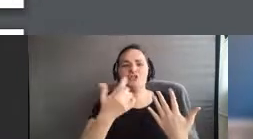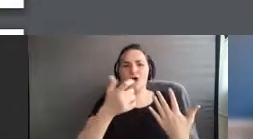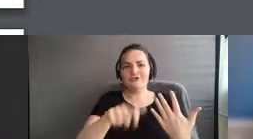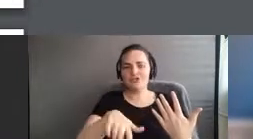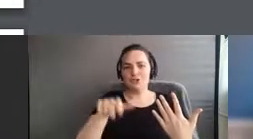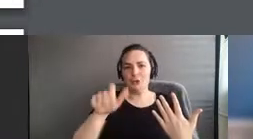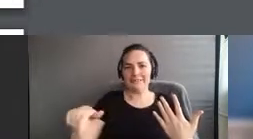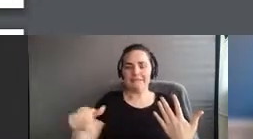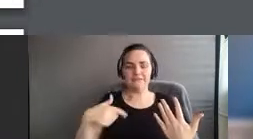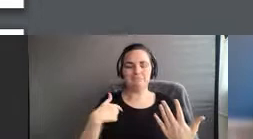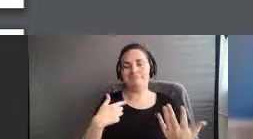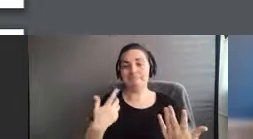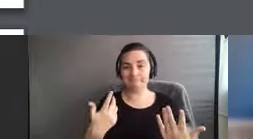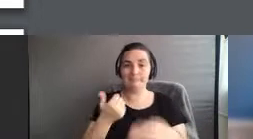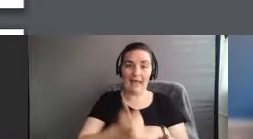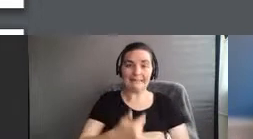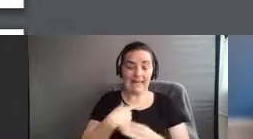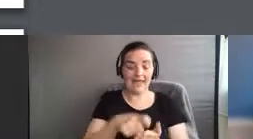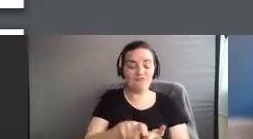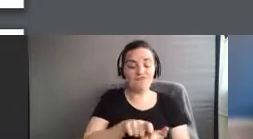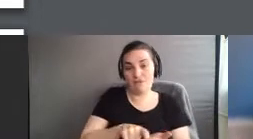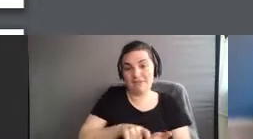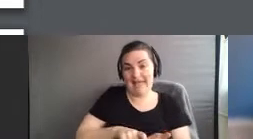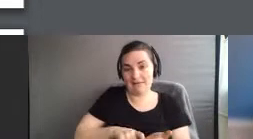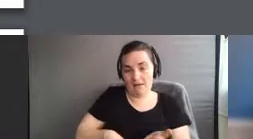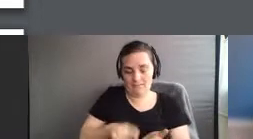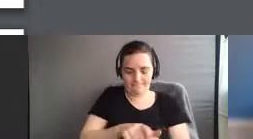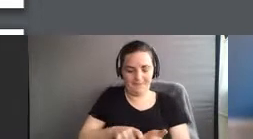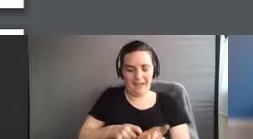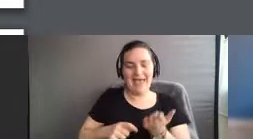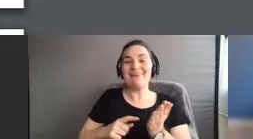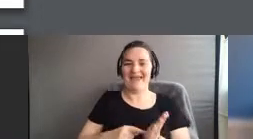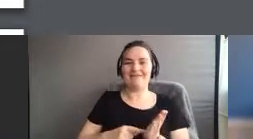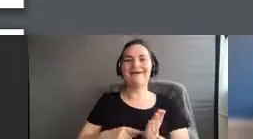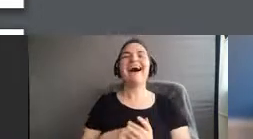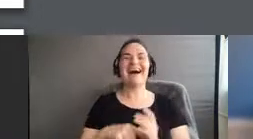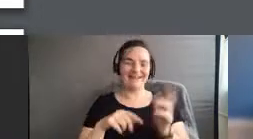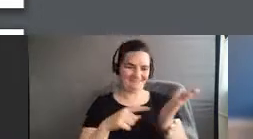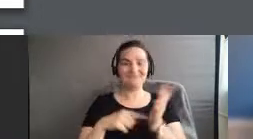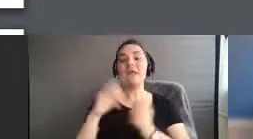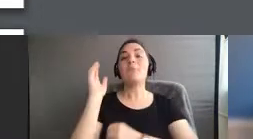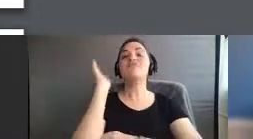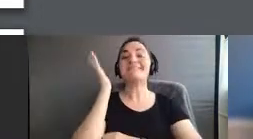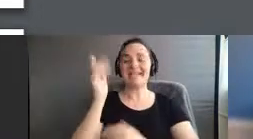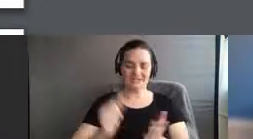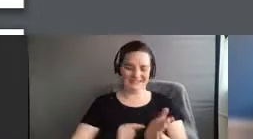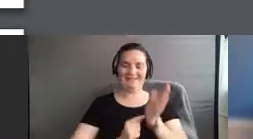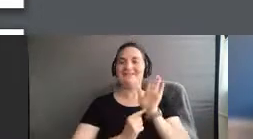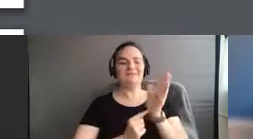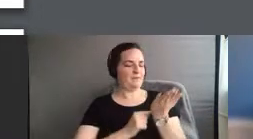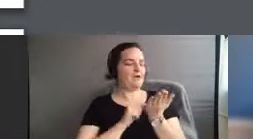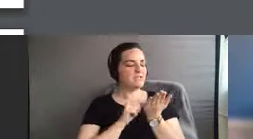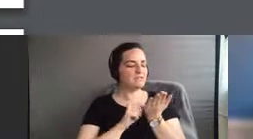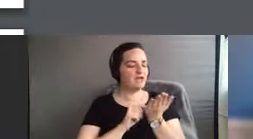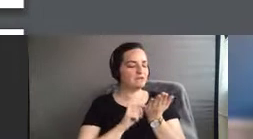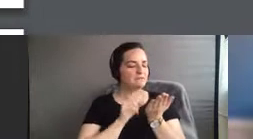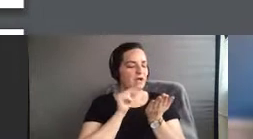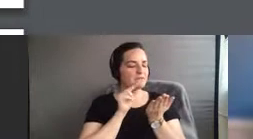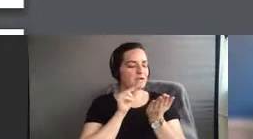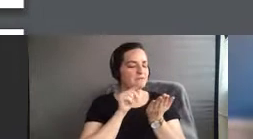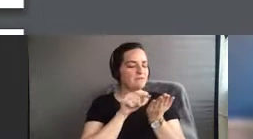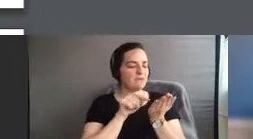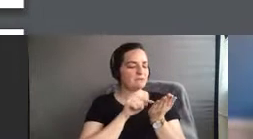their essay as their presentation. So they went through exactly the same process that they would have done if they were writing an essay. They